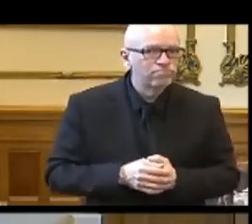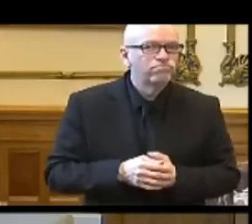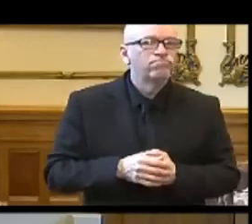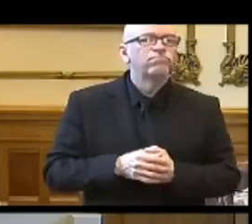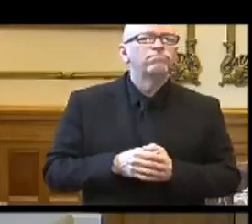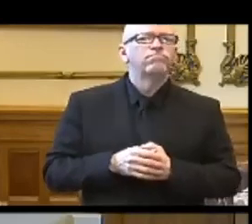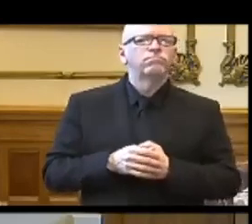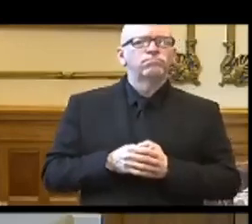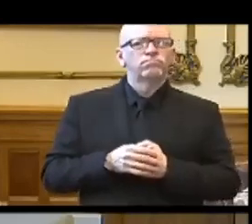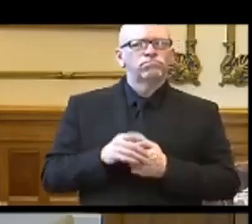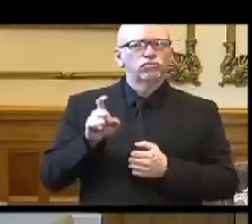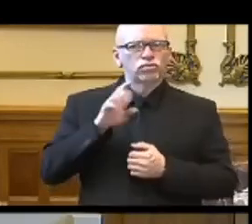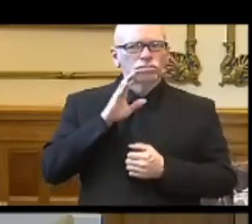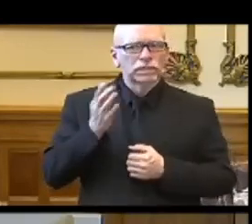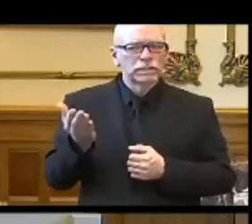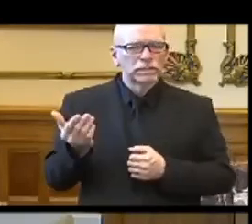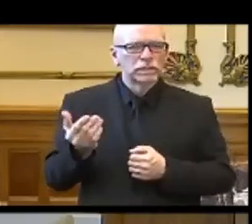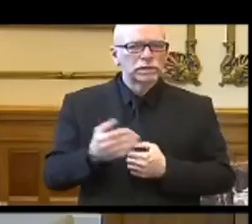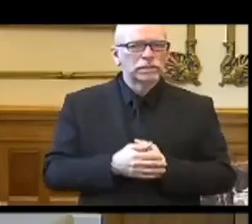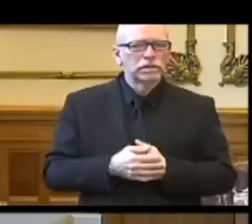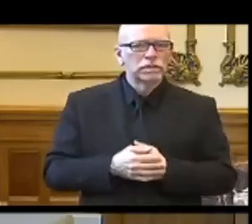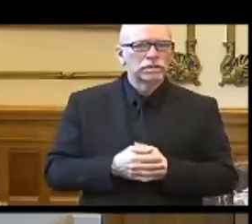Cassie, you should be able to speak.